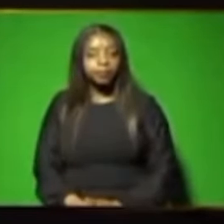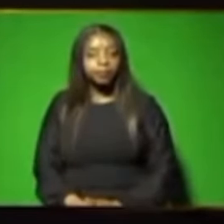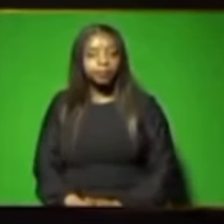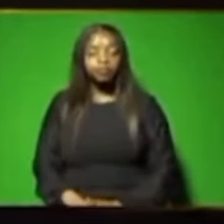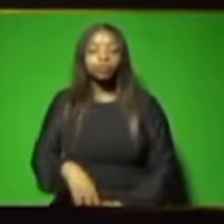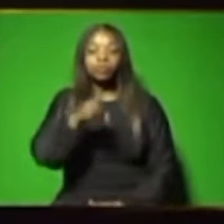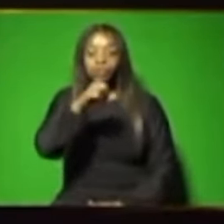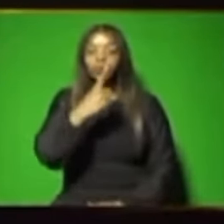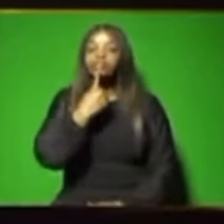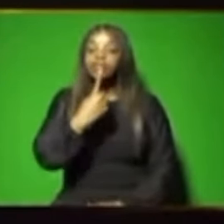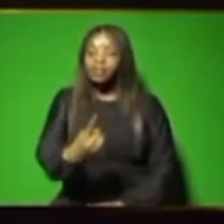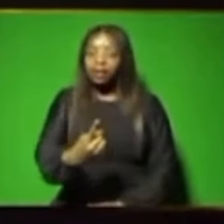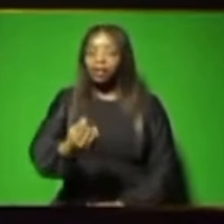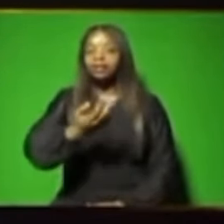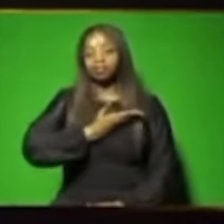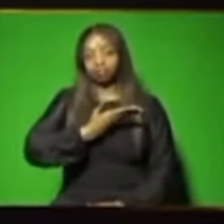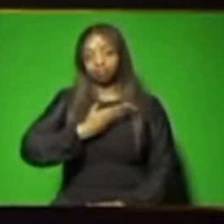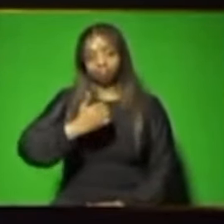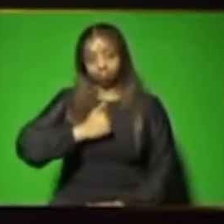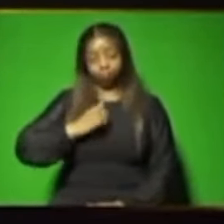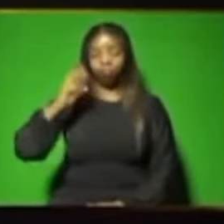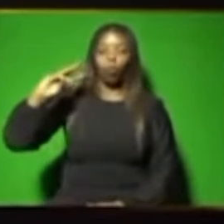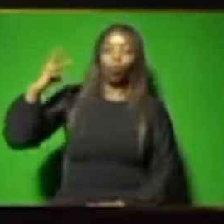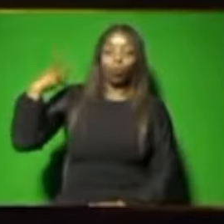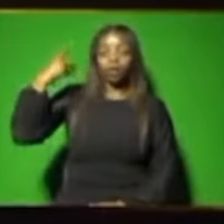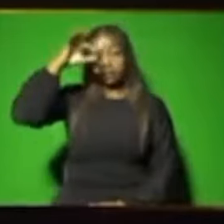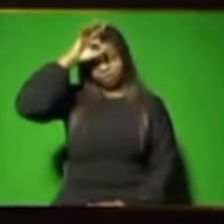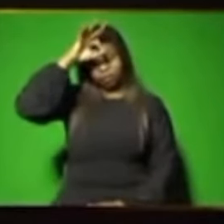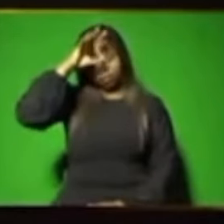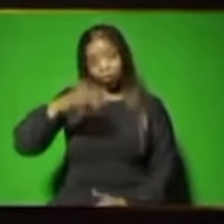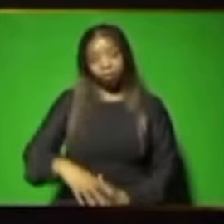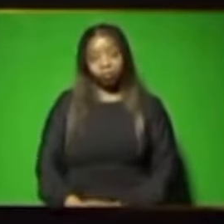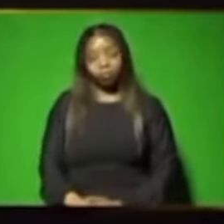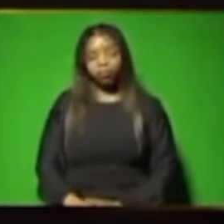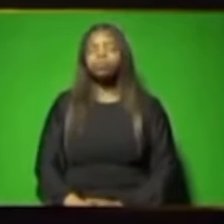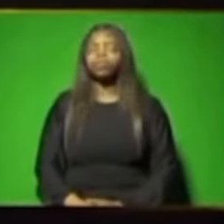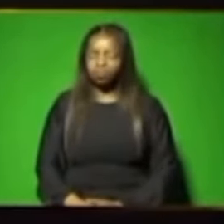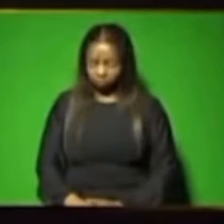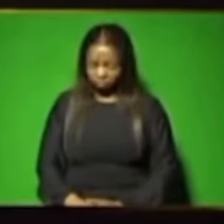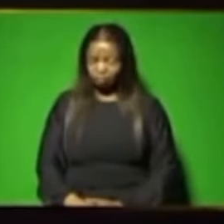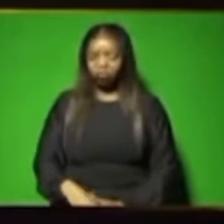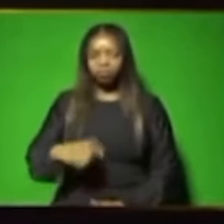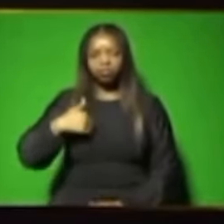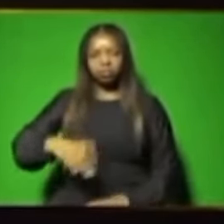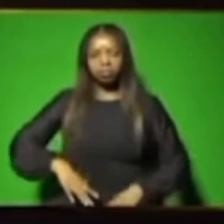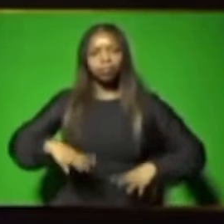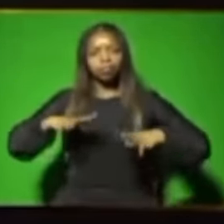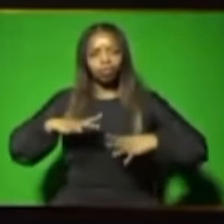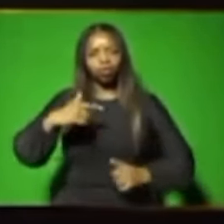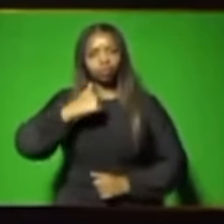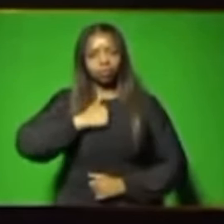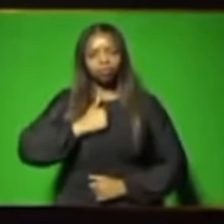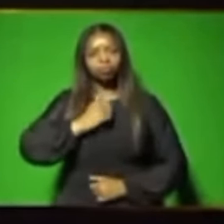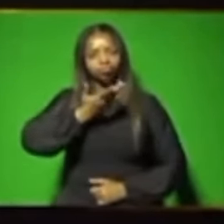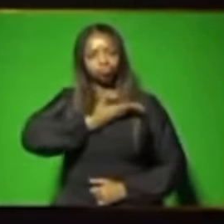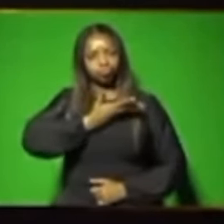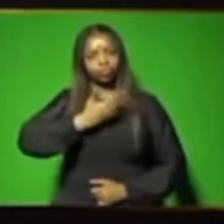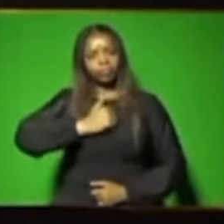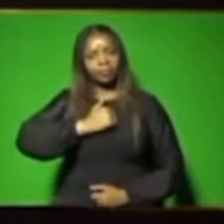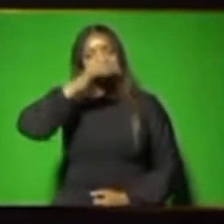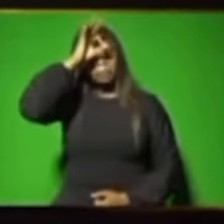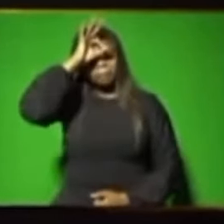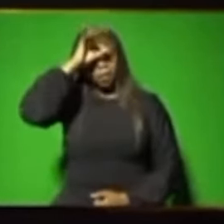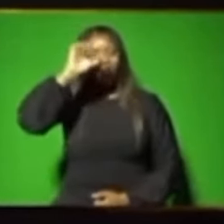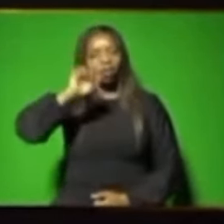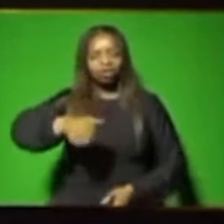Ware papa waka na ilili ponisa. And yes, I'm proud to have been the son of a policeman, a very